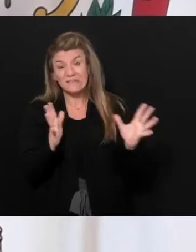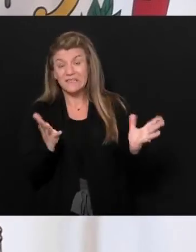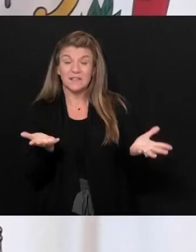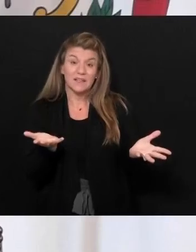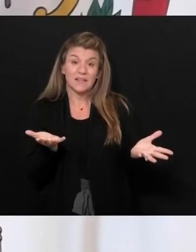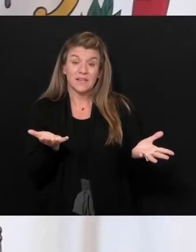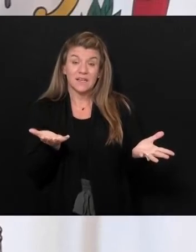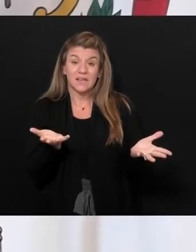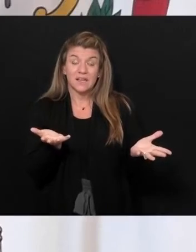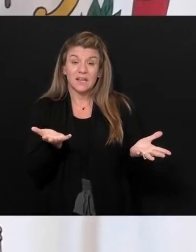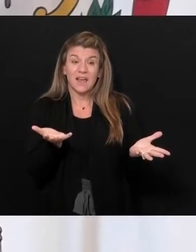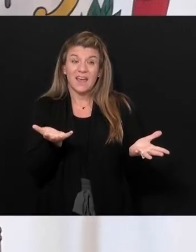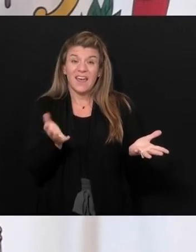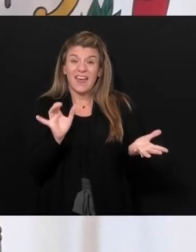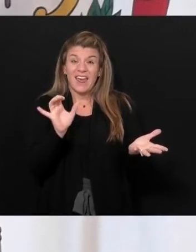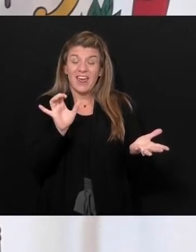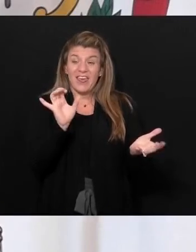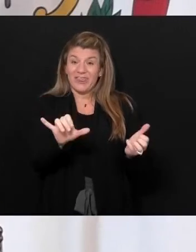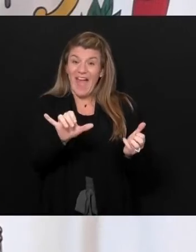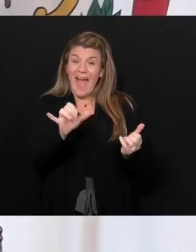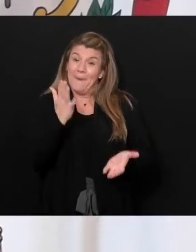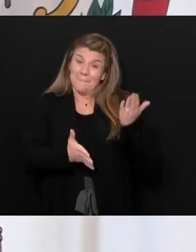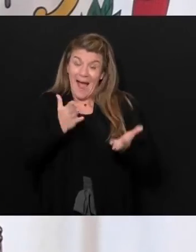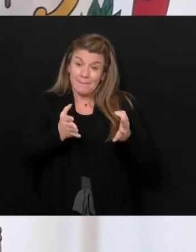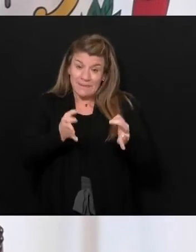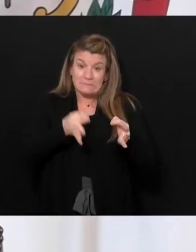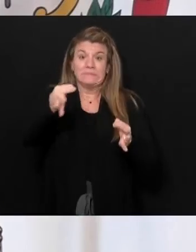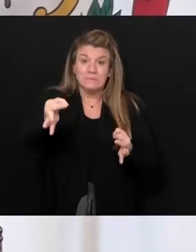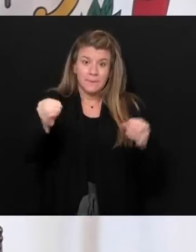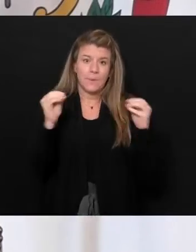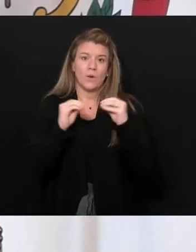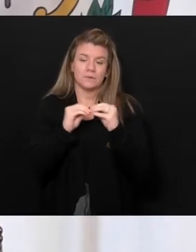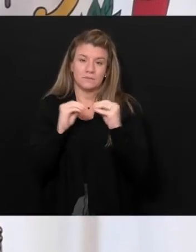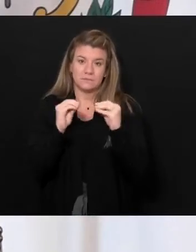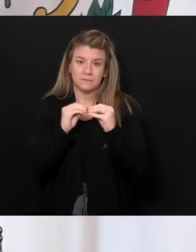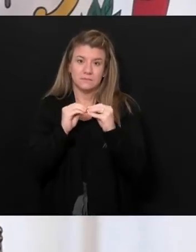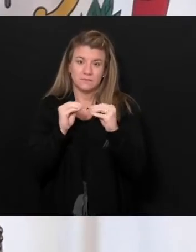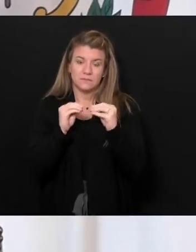with you, that's a date that may even get pushed back even further.